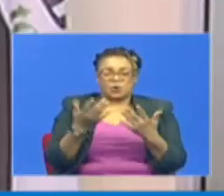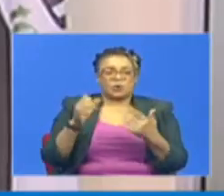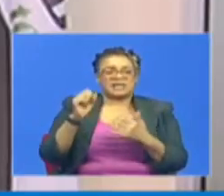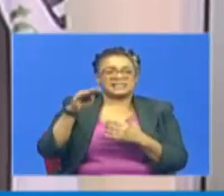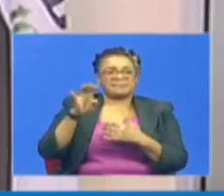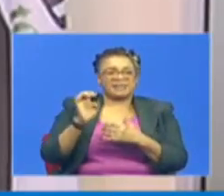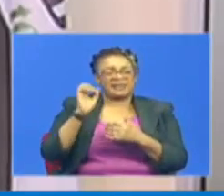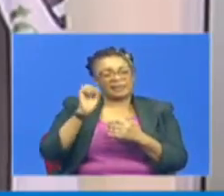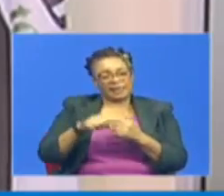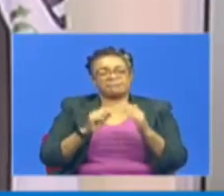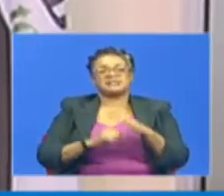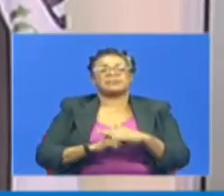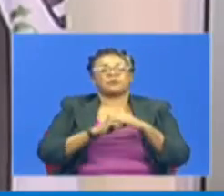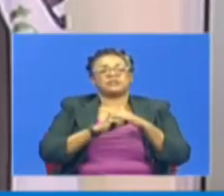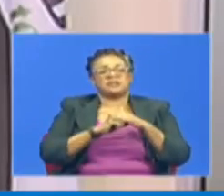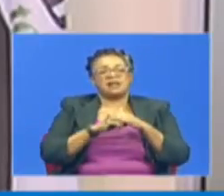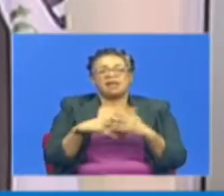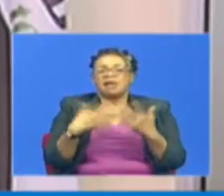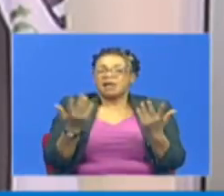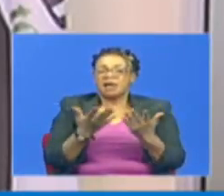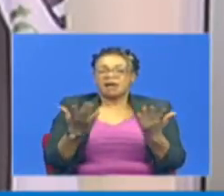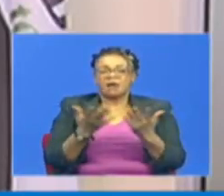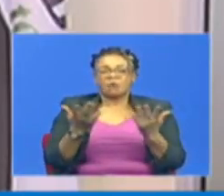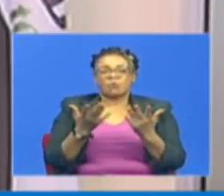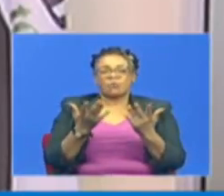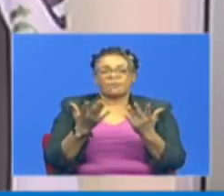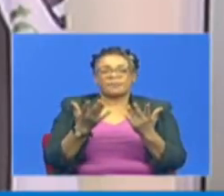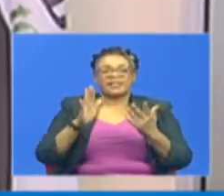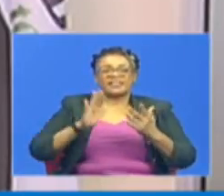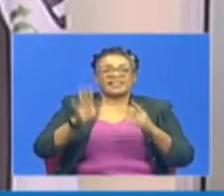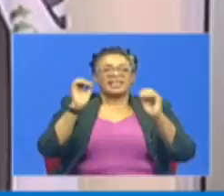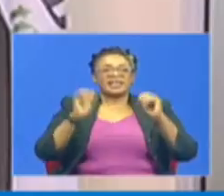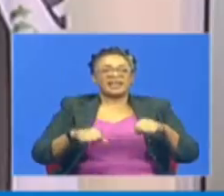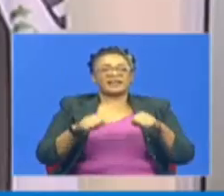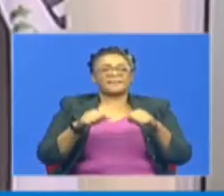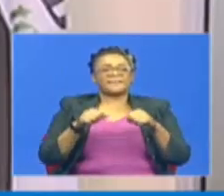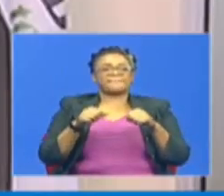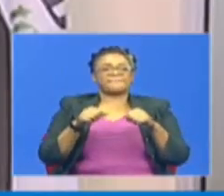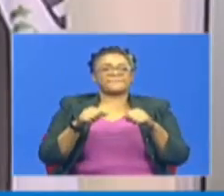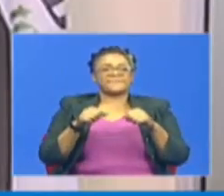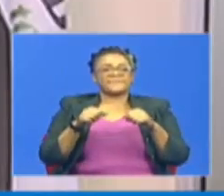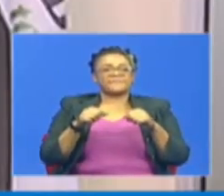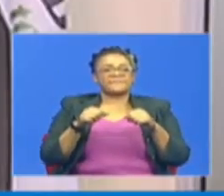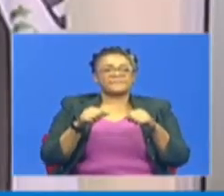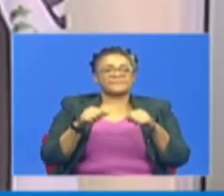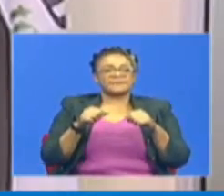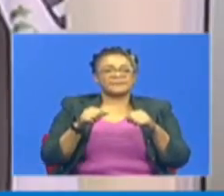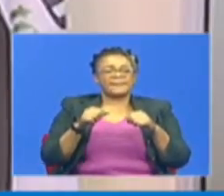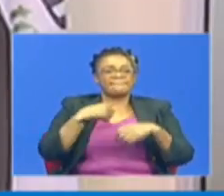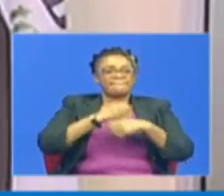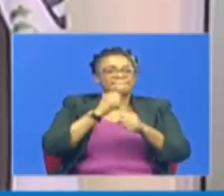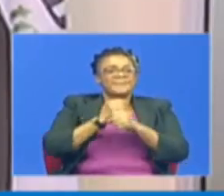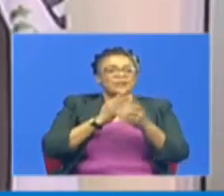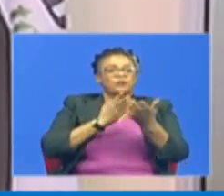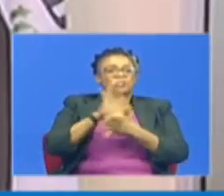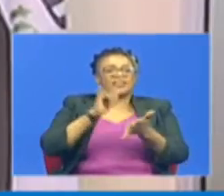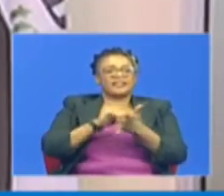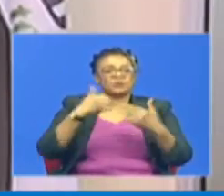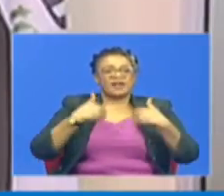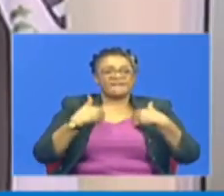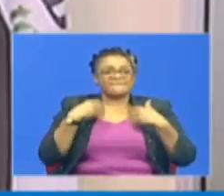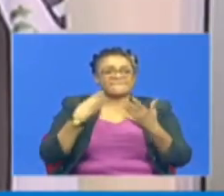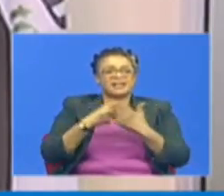be supported, how SMEs can be plugged in into making sure that there's financial